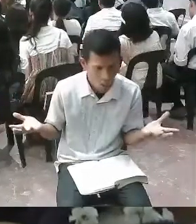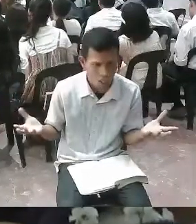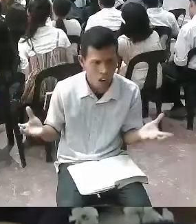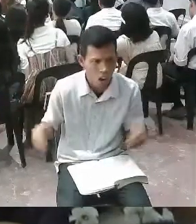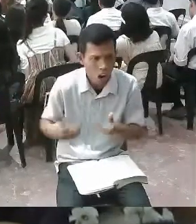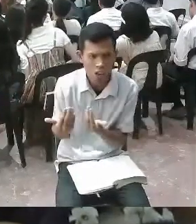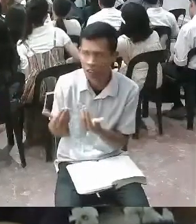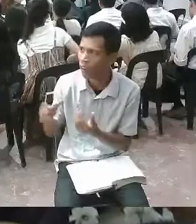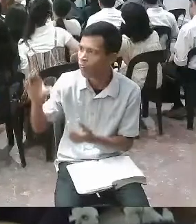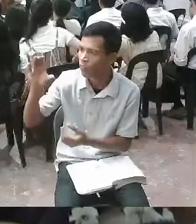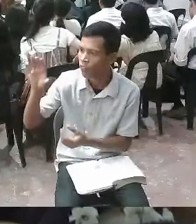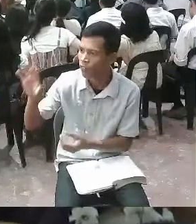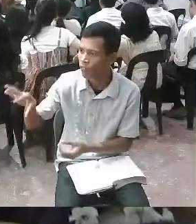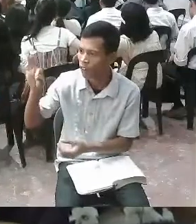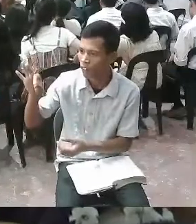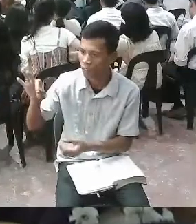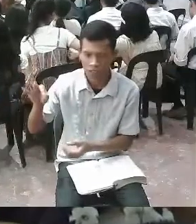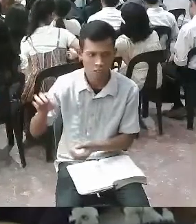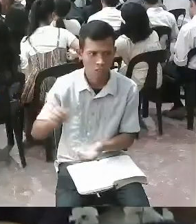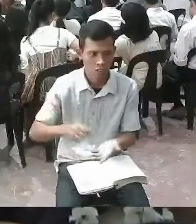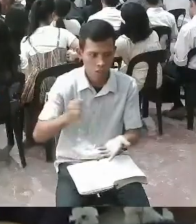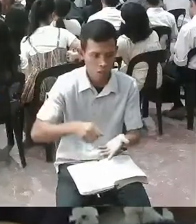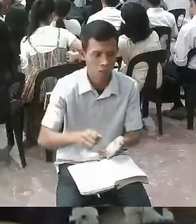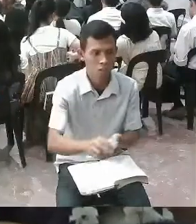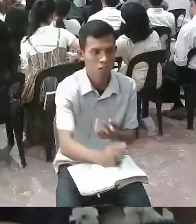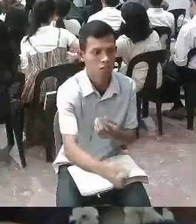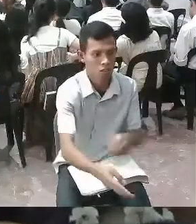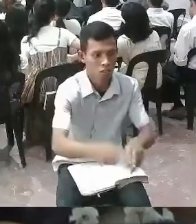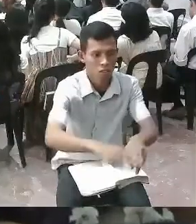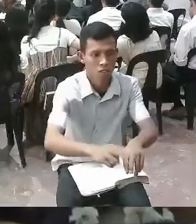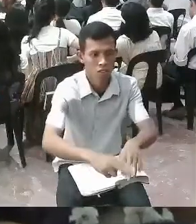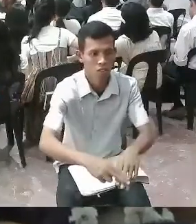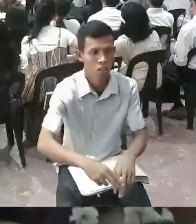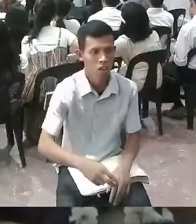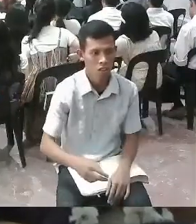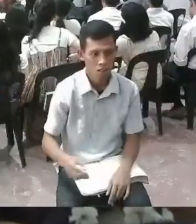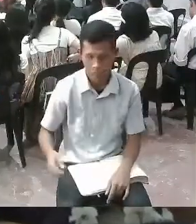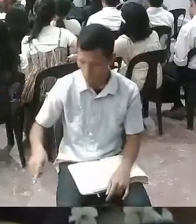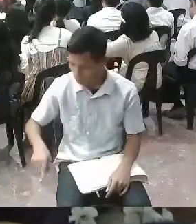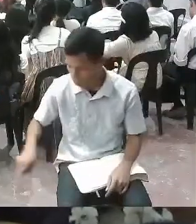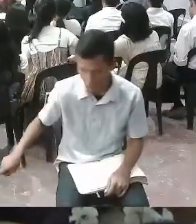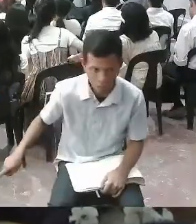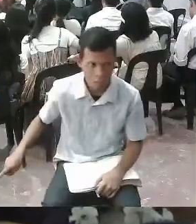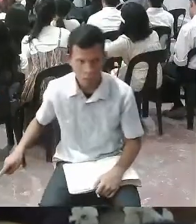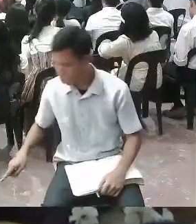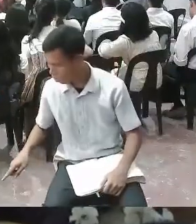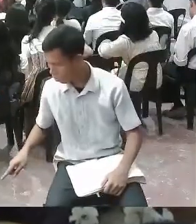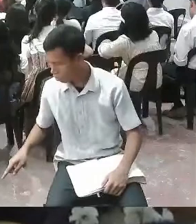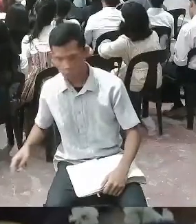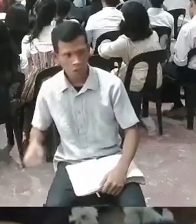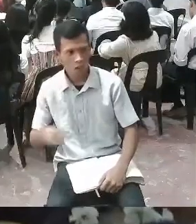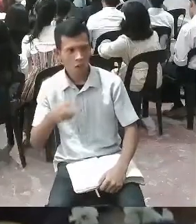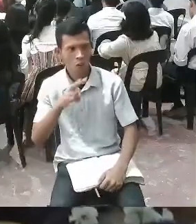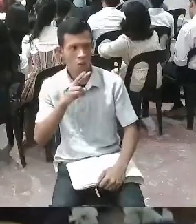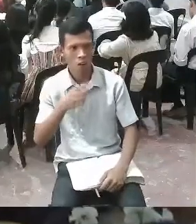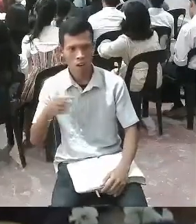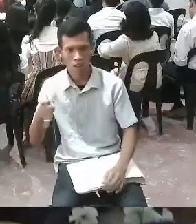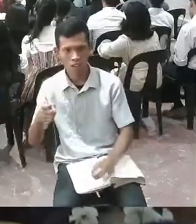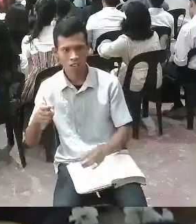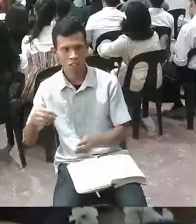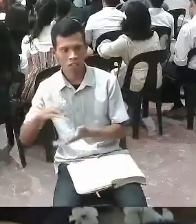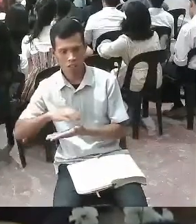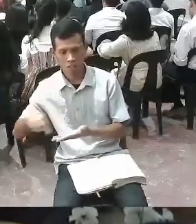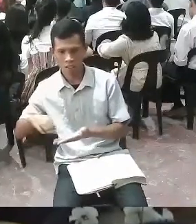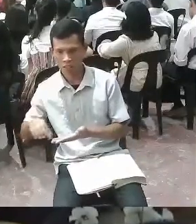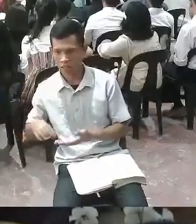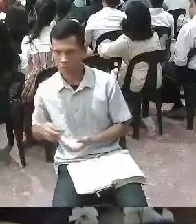he fined the court or the city of New York $100. And then he took up a